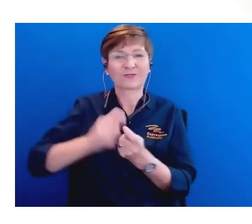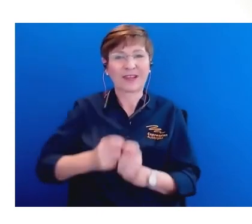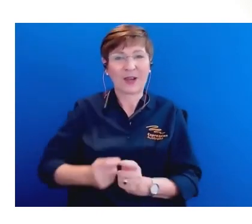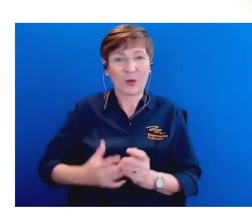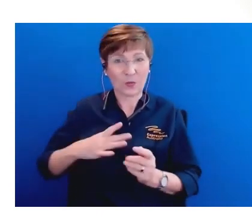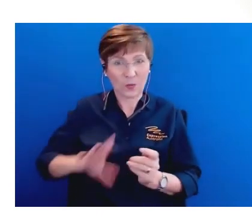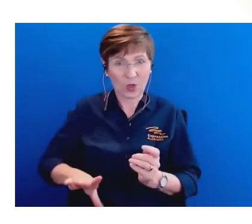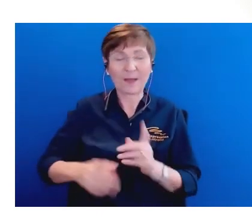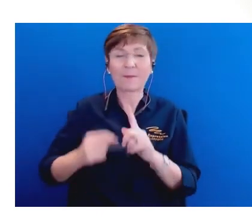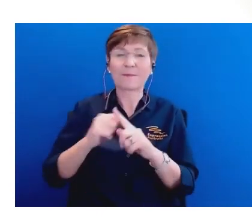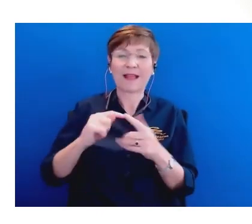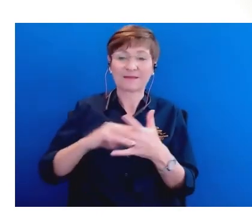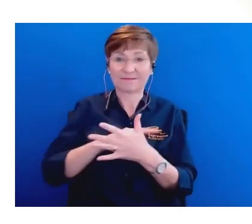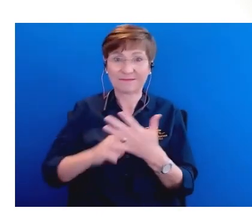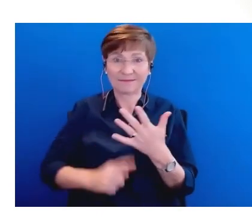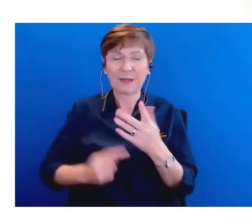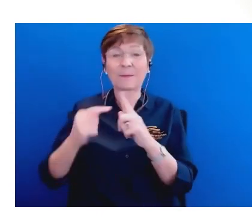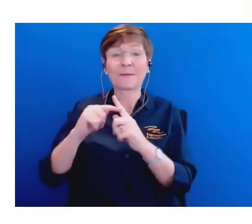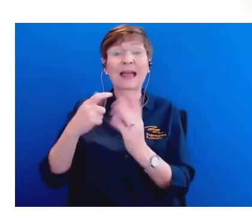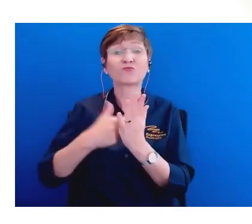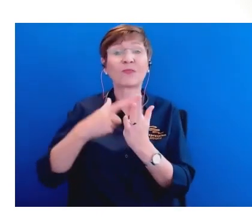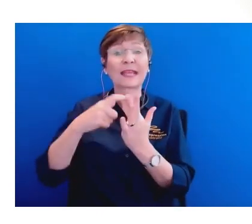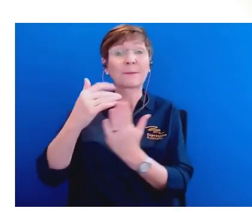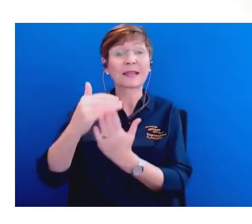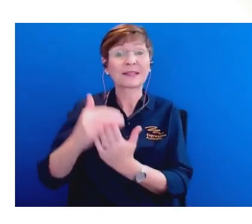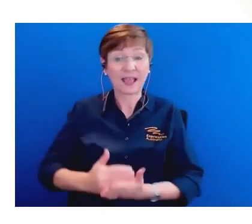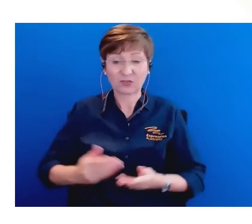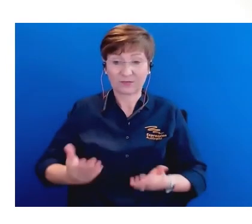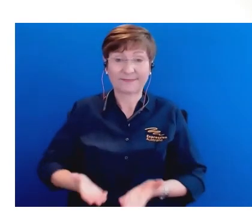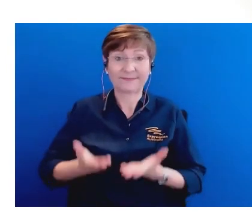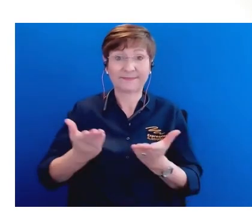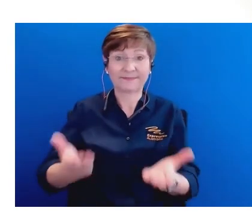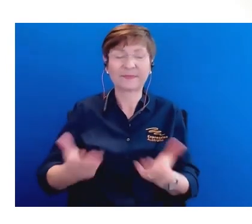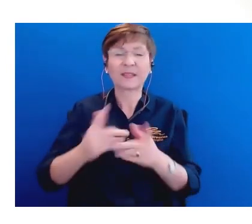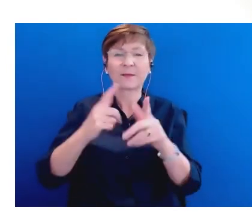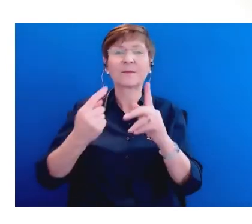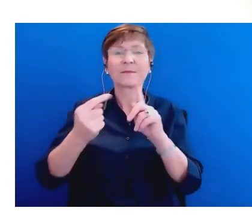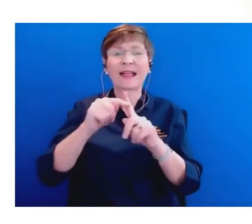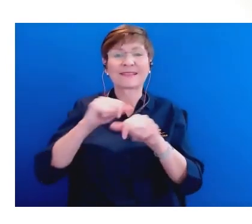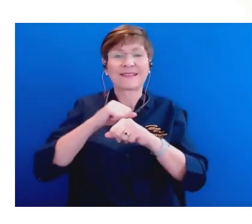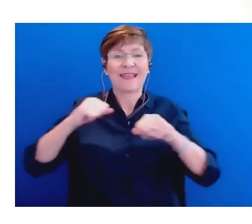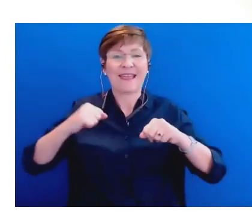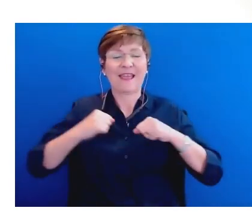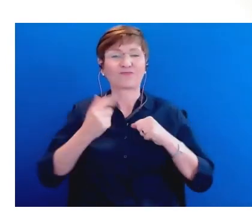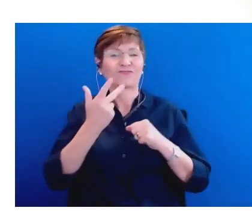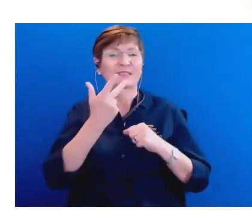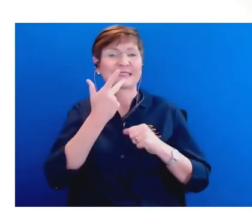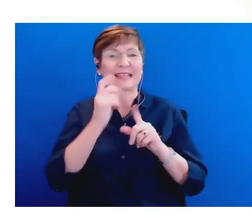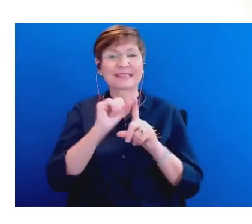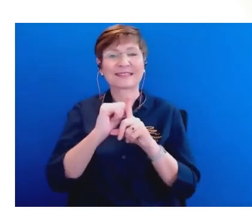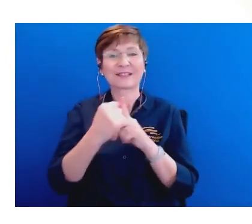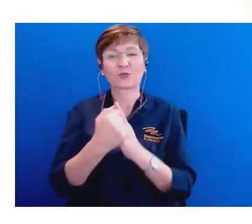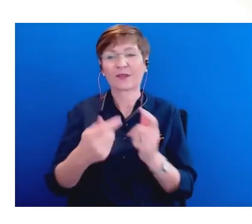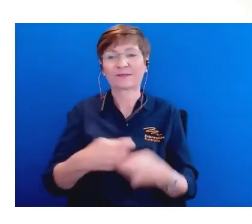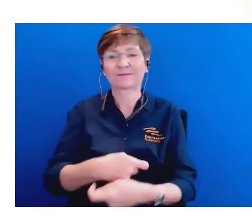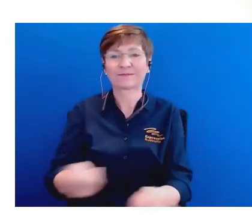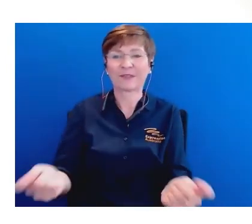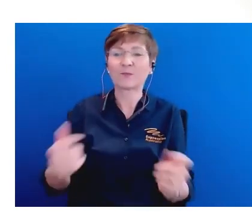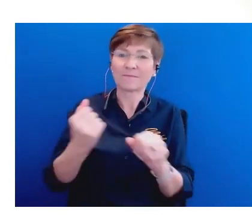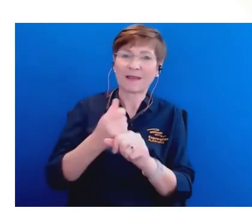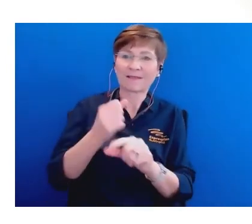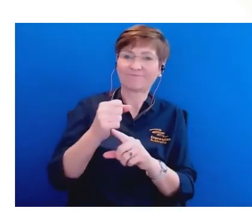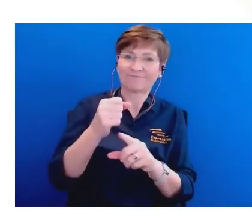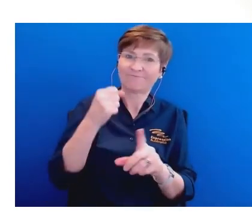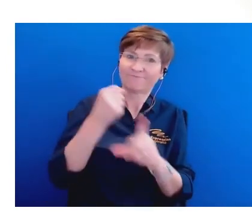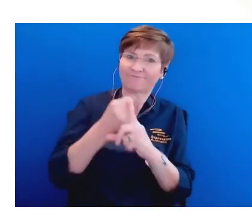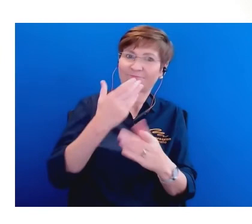into practice using some of our hypothetical scenarios. And we are hoping soon to go back to the organisations to hear how they've